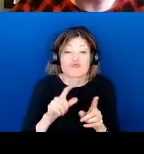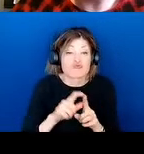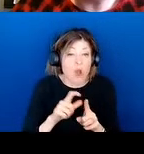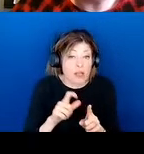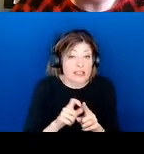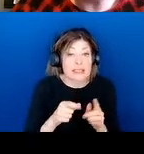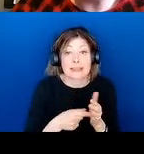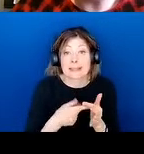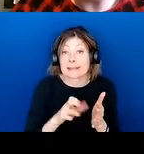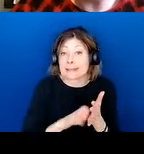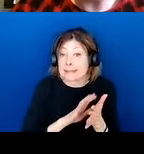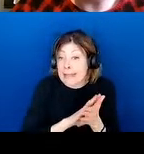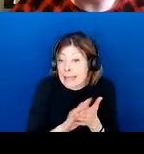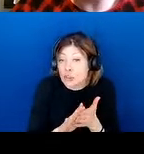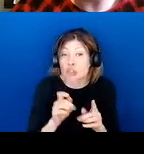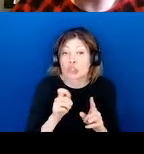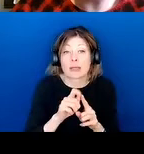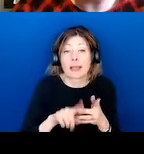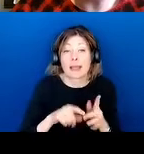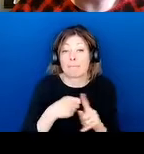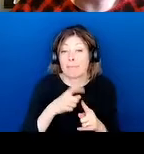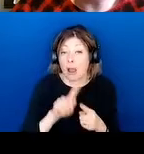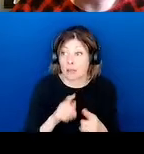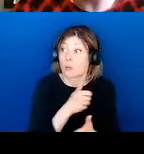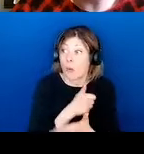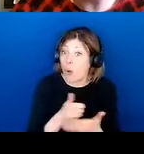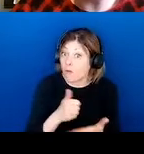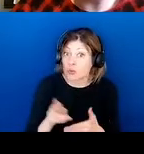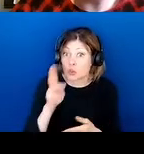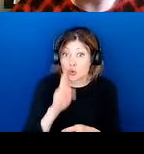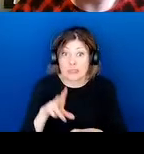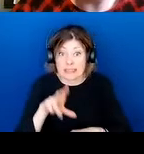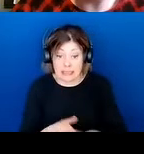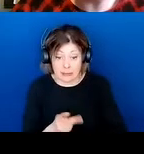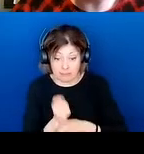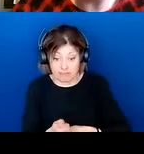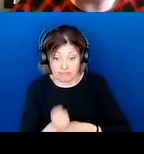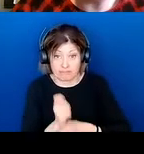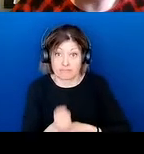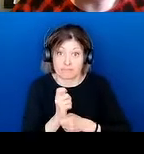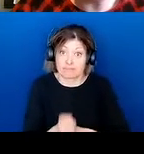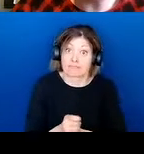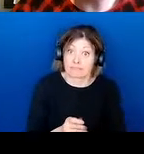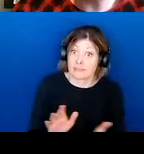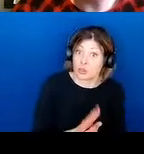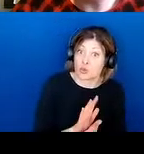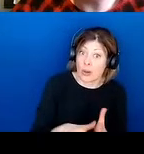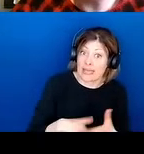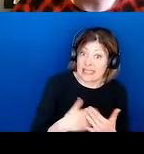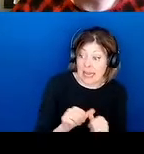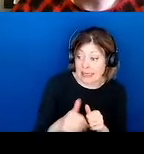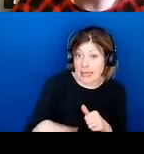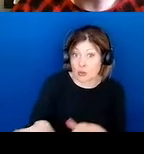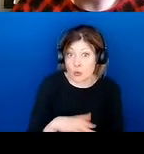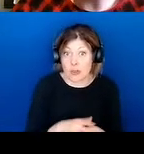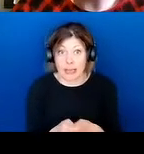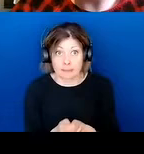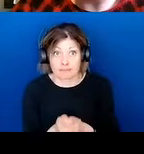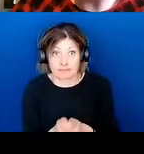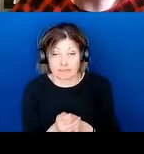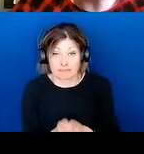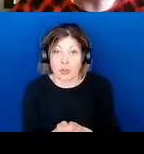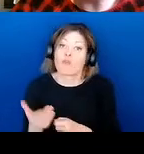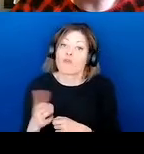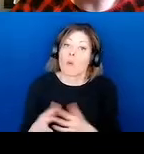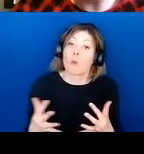will often see an angler or two with their seats and shelters set up to enjoy a day by the lakeside. They're from